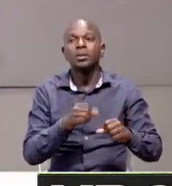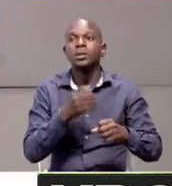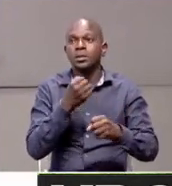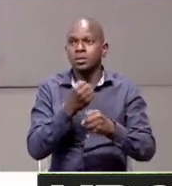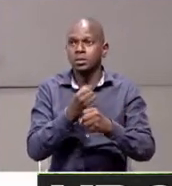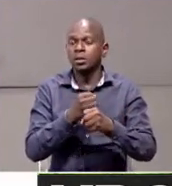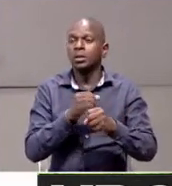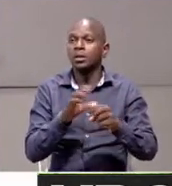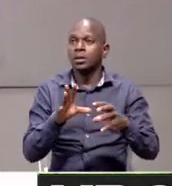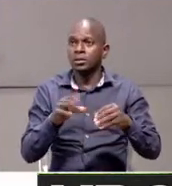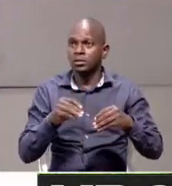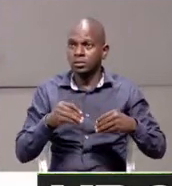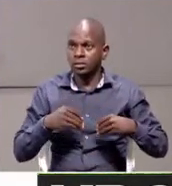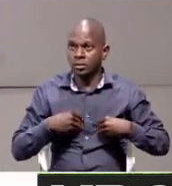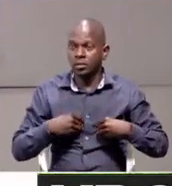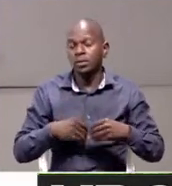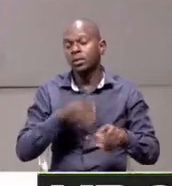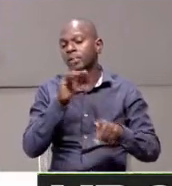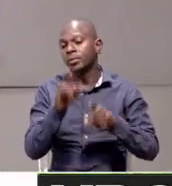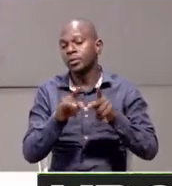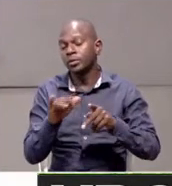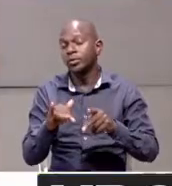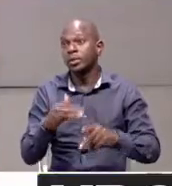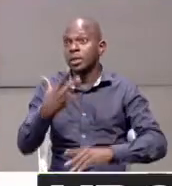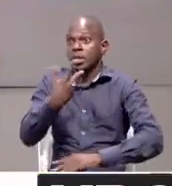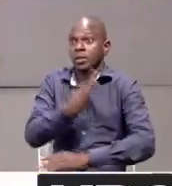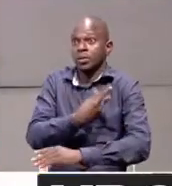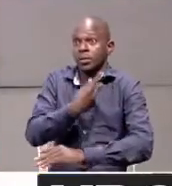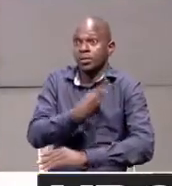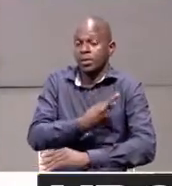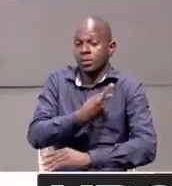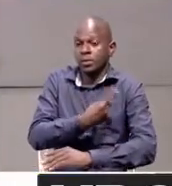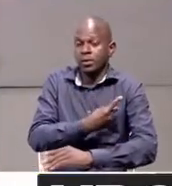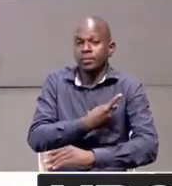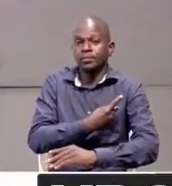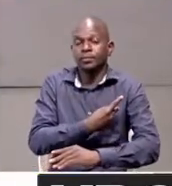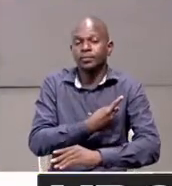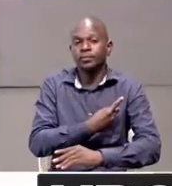for allowing us to participate in this vaccination.